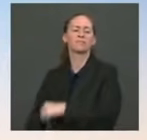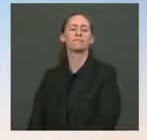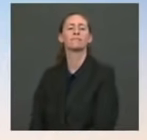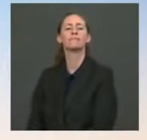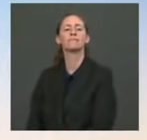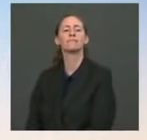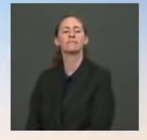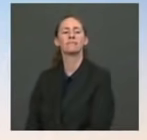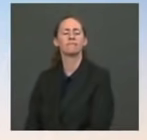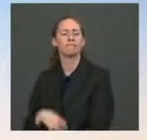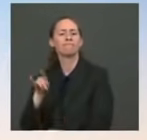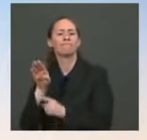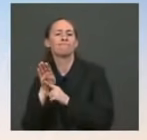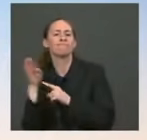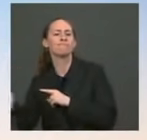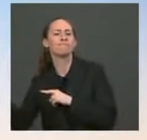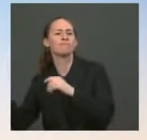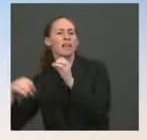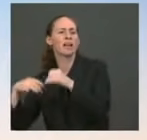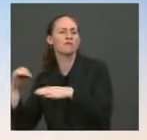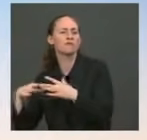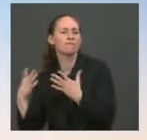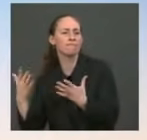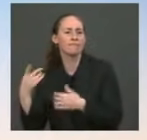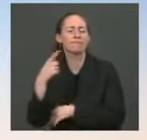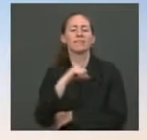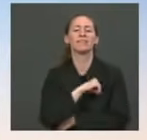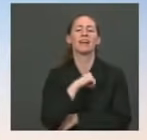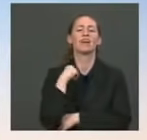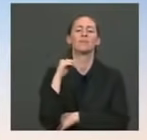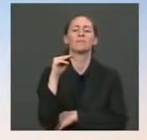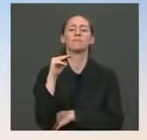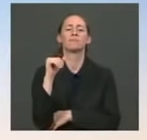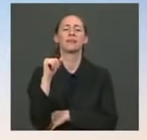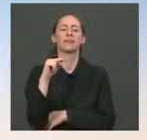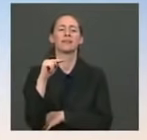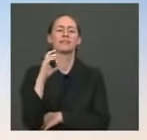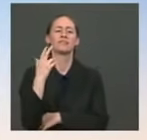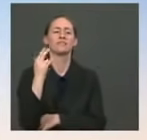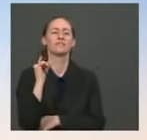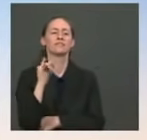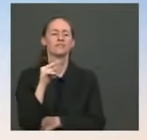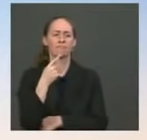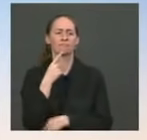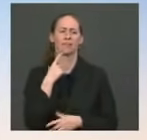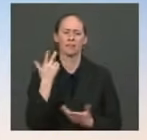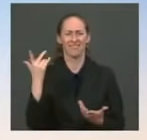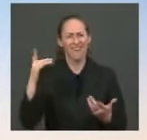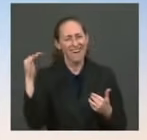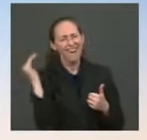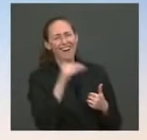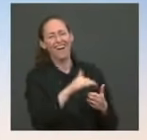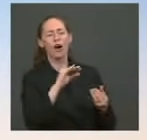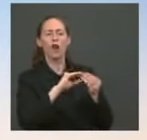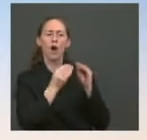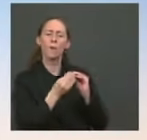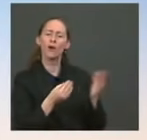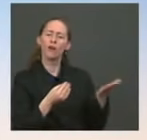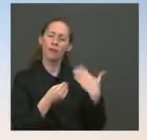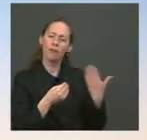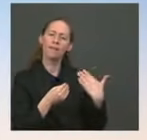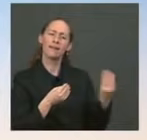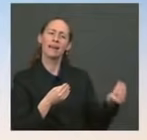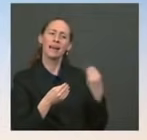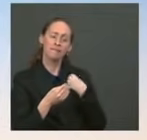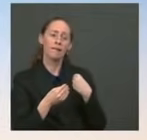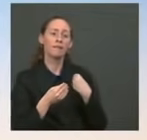president, quote, basically just said, find a number you're comfortable with based on the needs you still have and how we deliver it to the American people. The president today